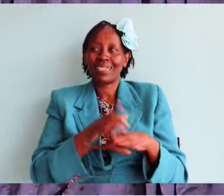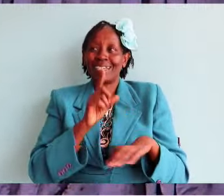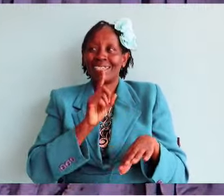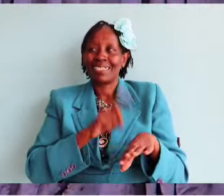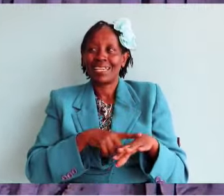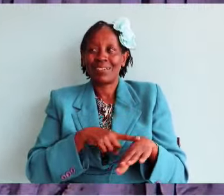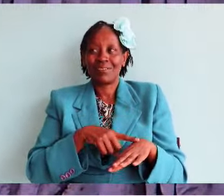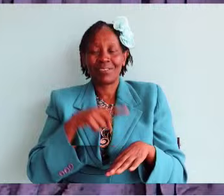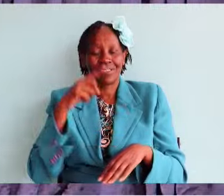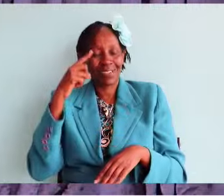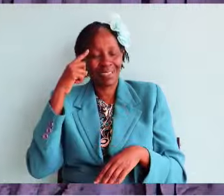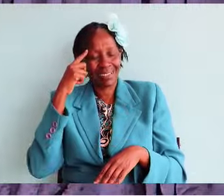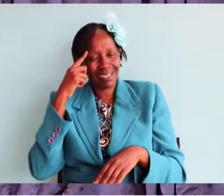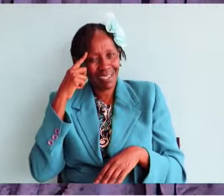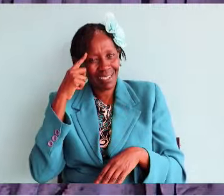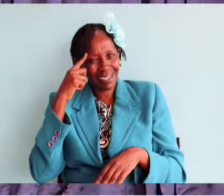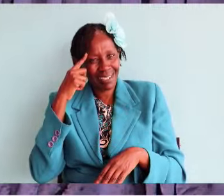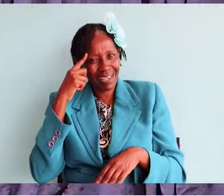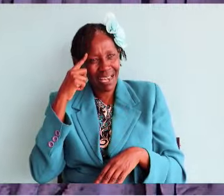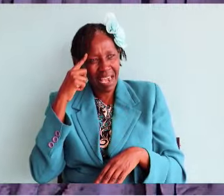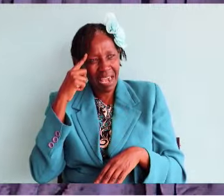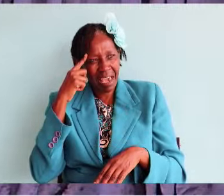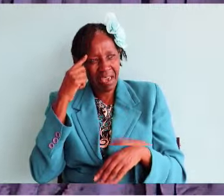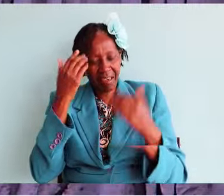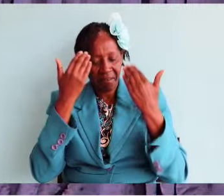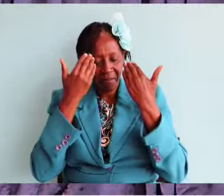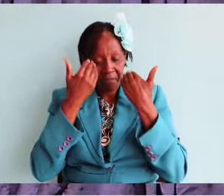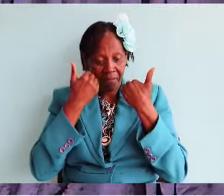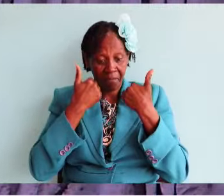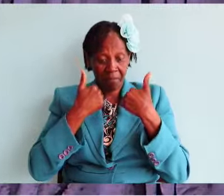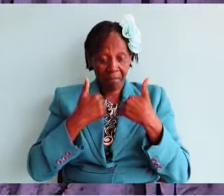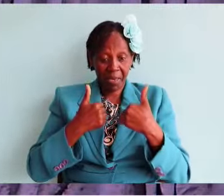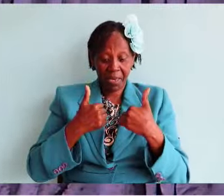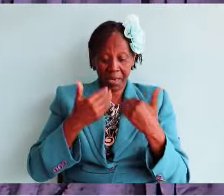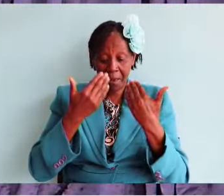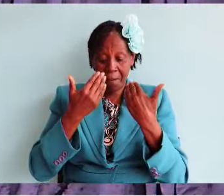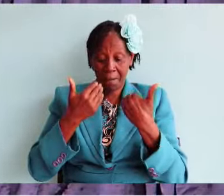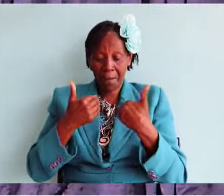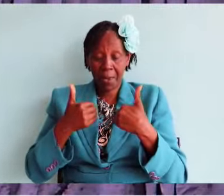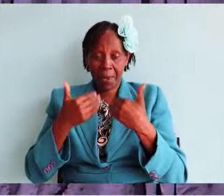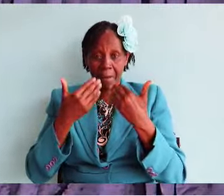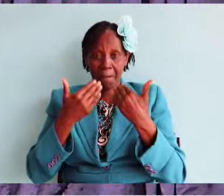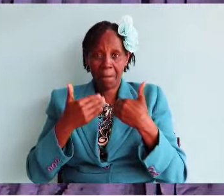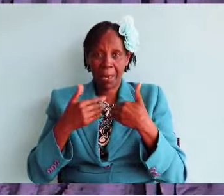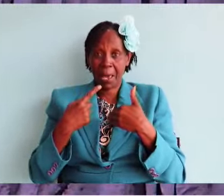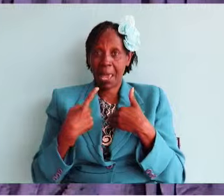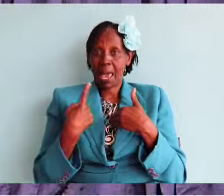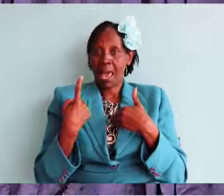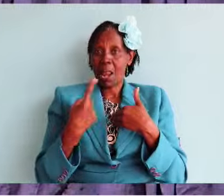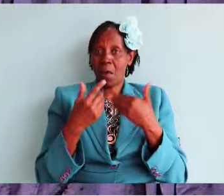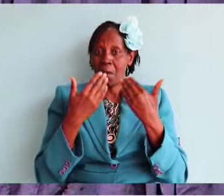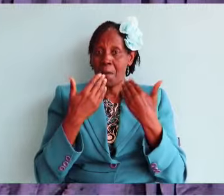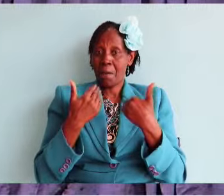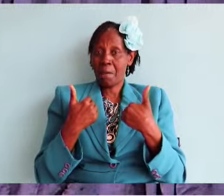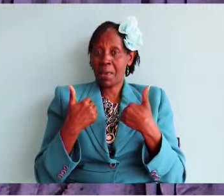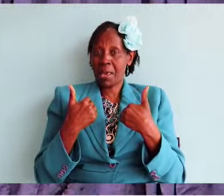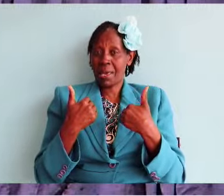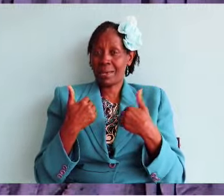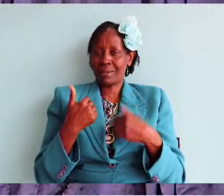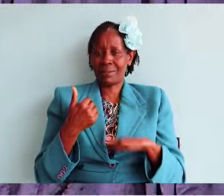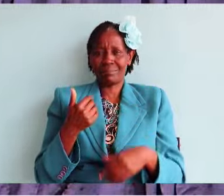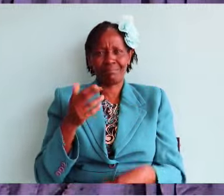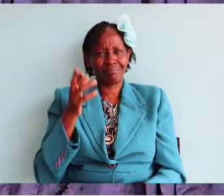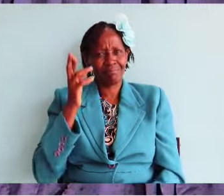it is me and me and me. Like the rich fool in the New